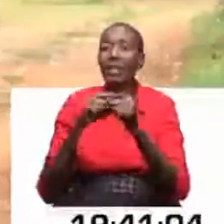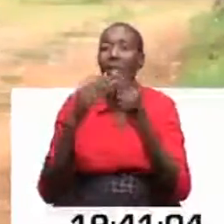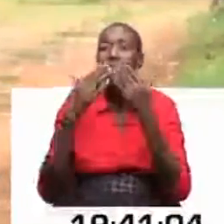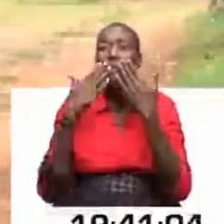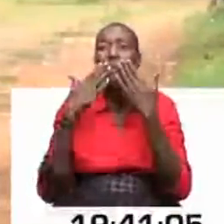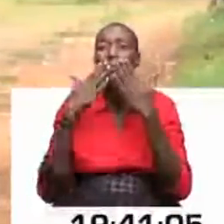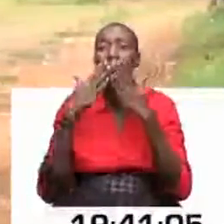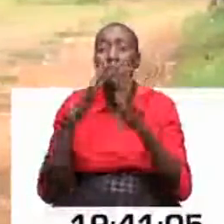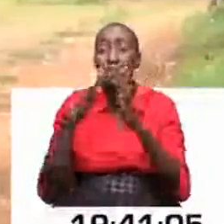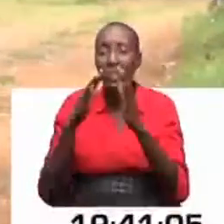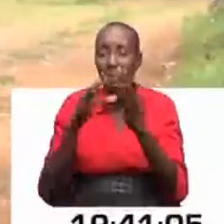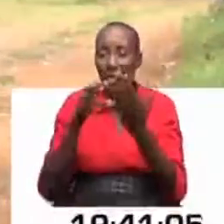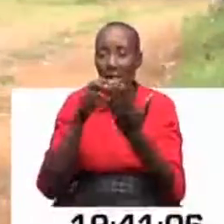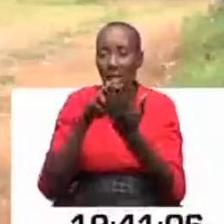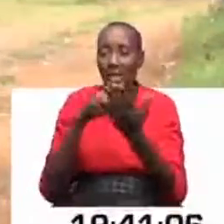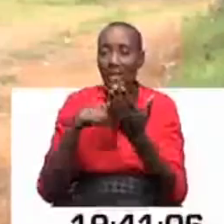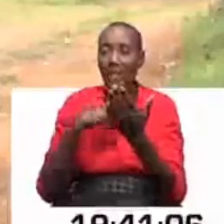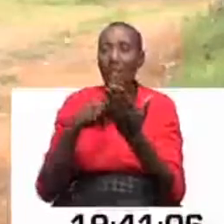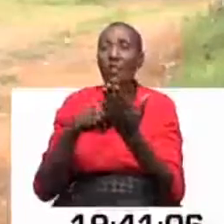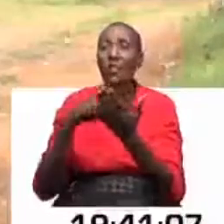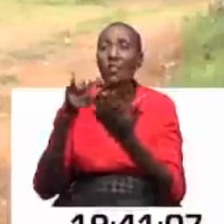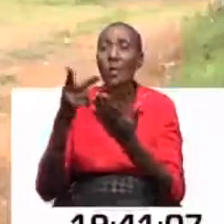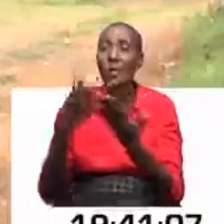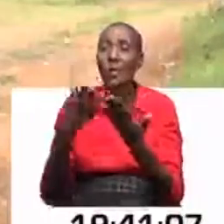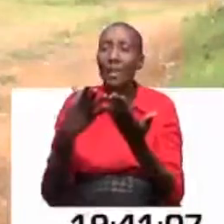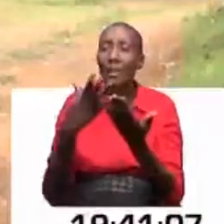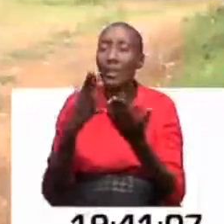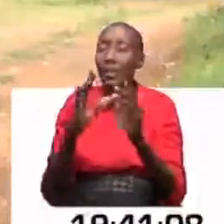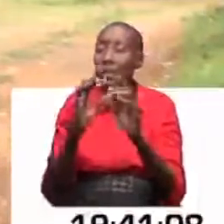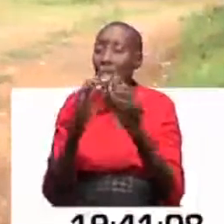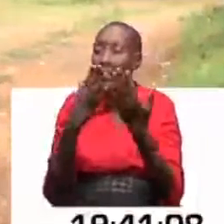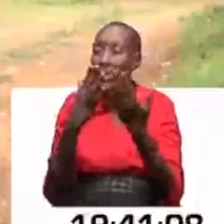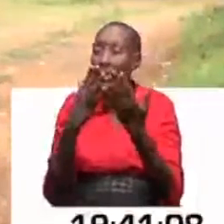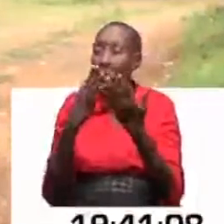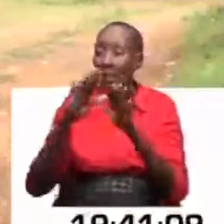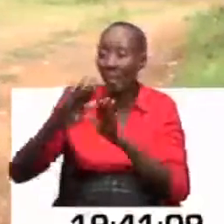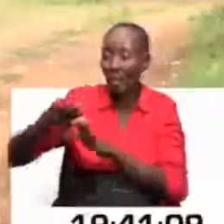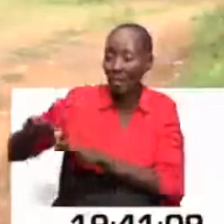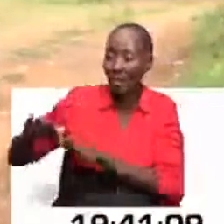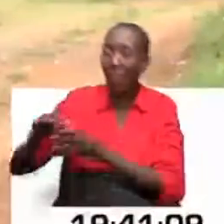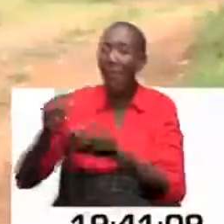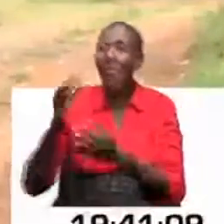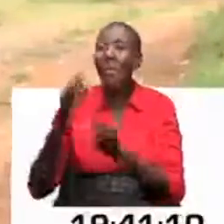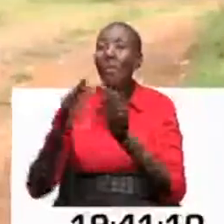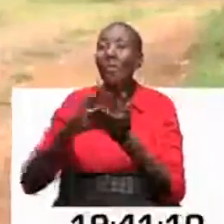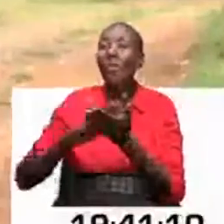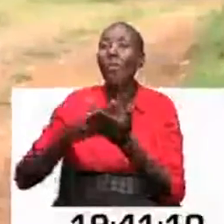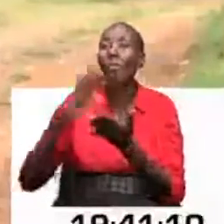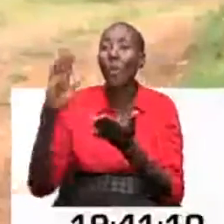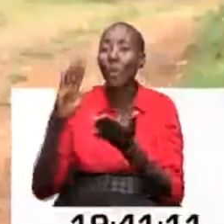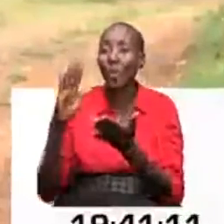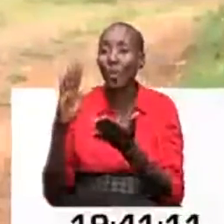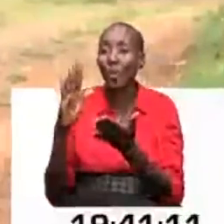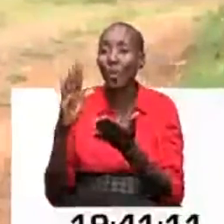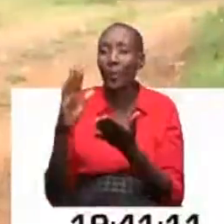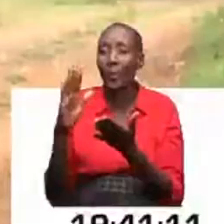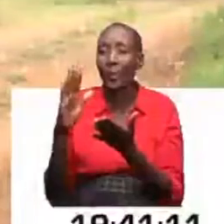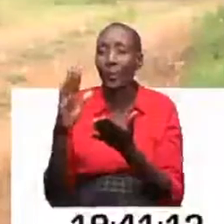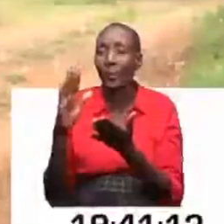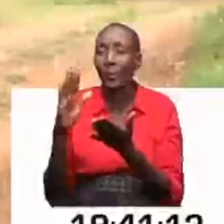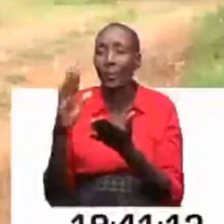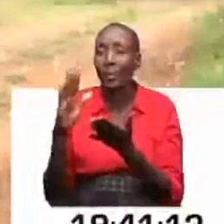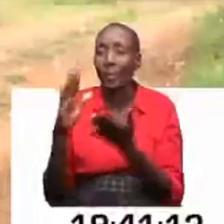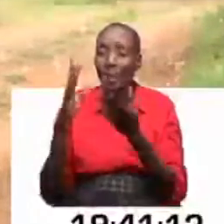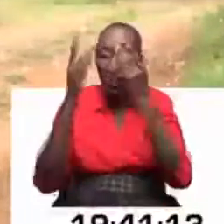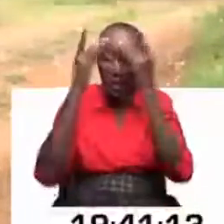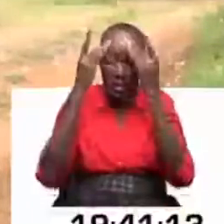succession Na utulipie pesa tutaona difference extra more what